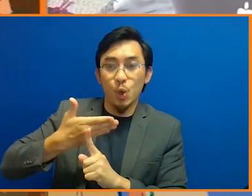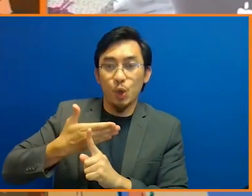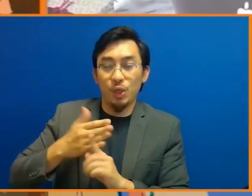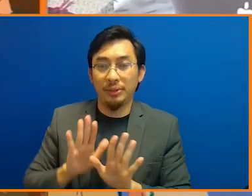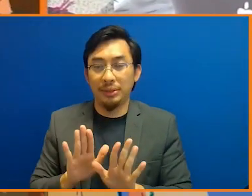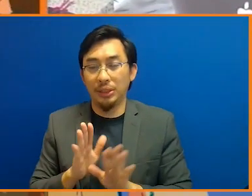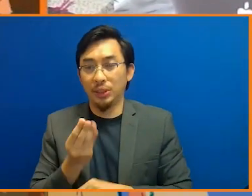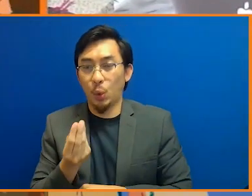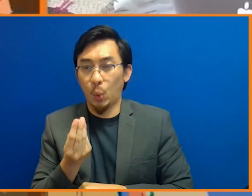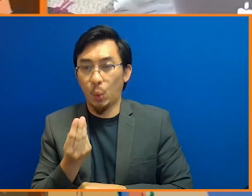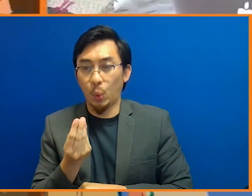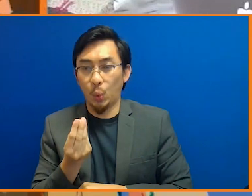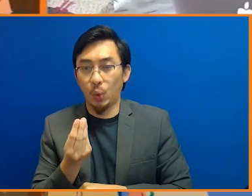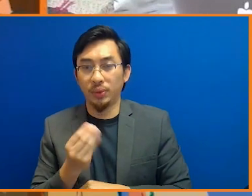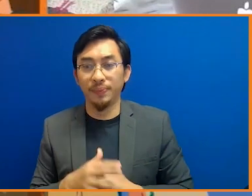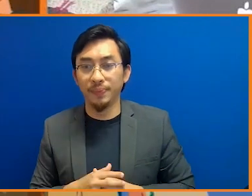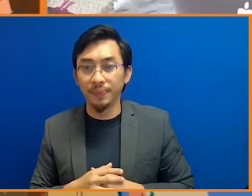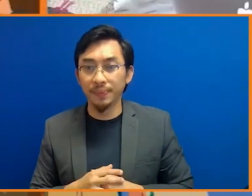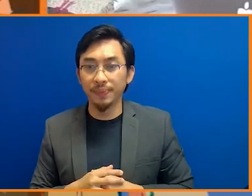my background.